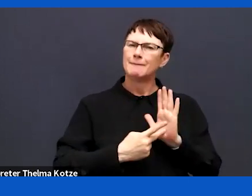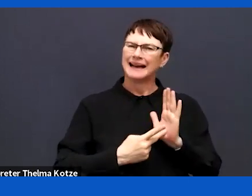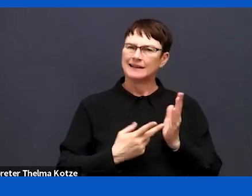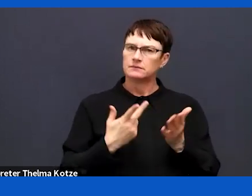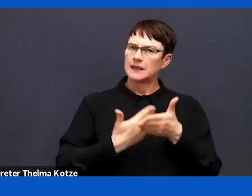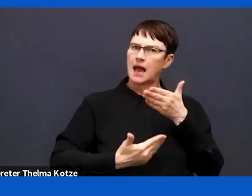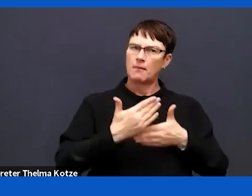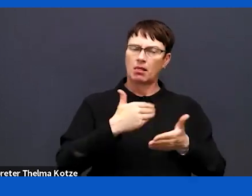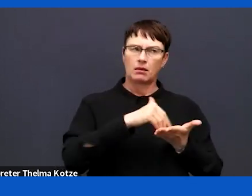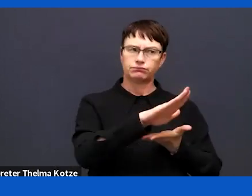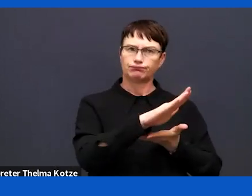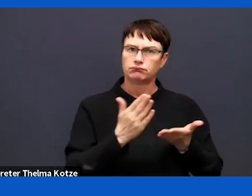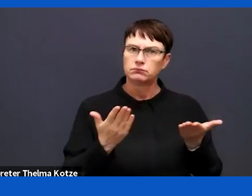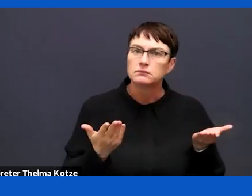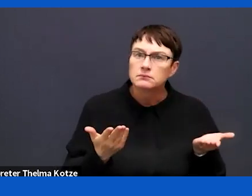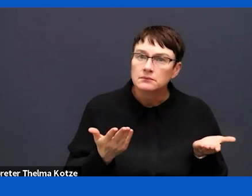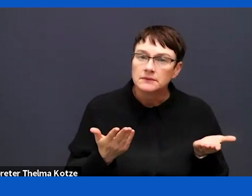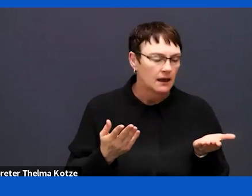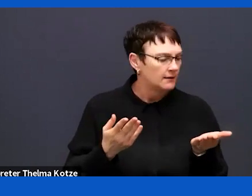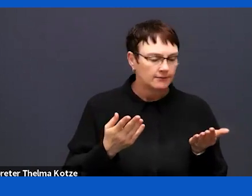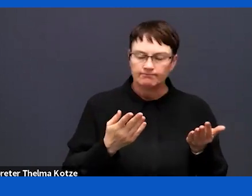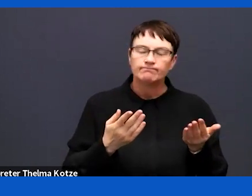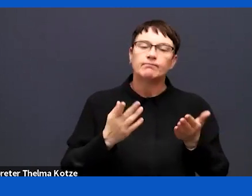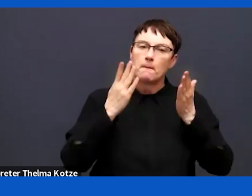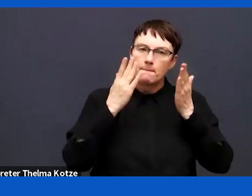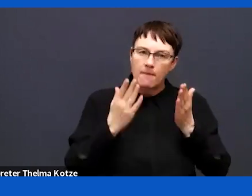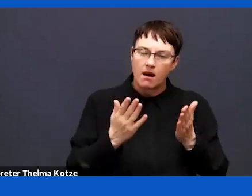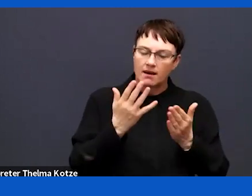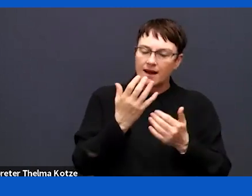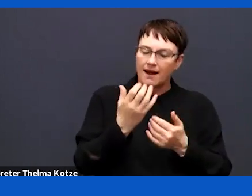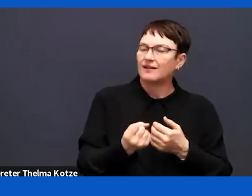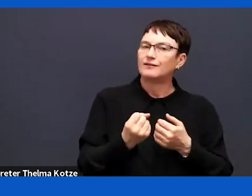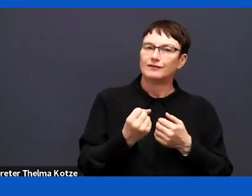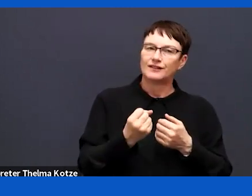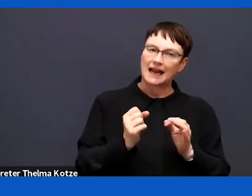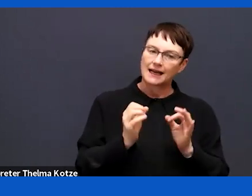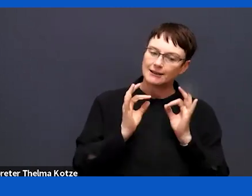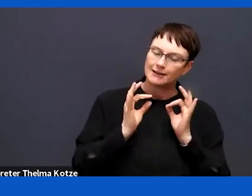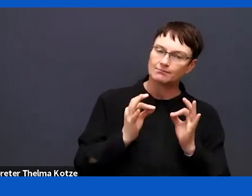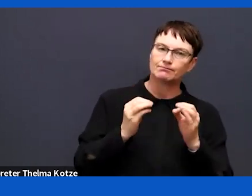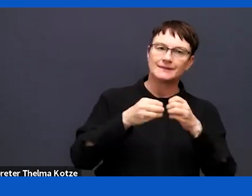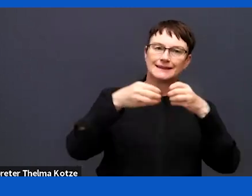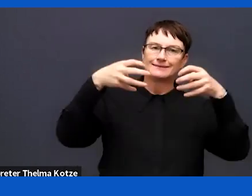to categorize people, that very quickly becomes problematic.